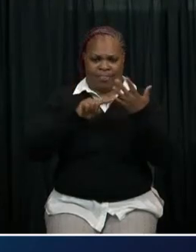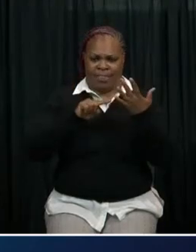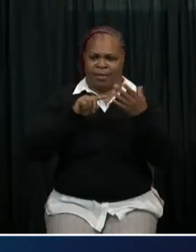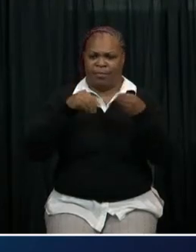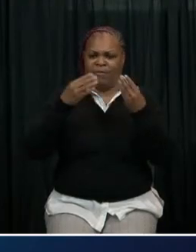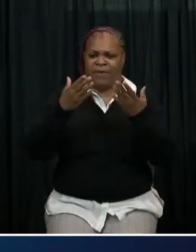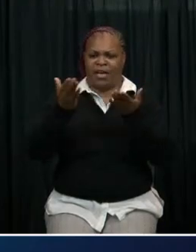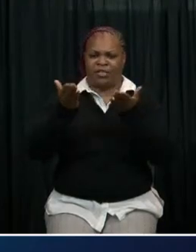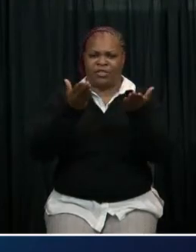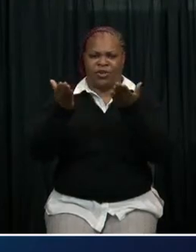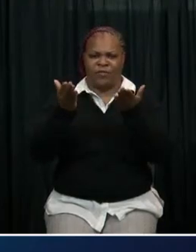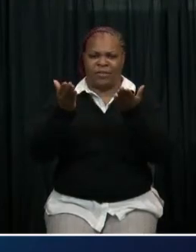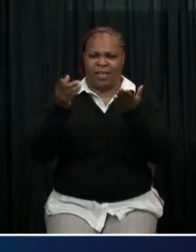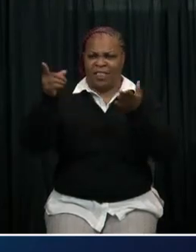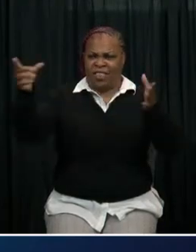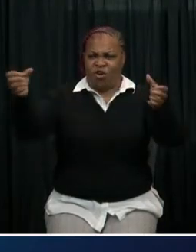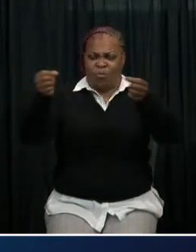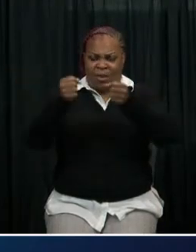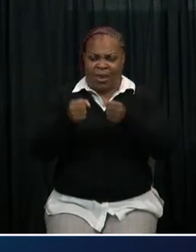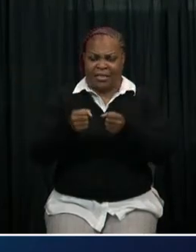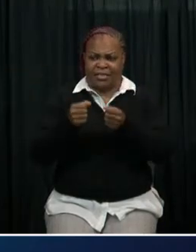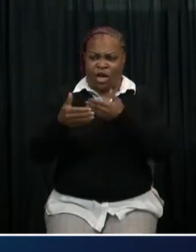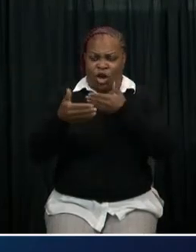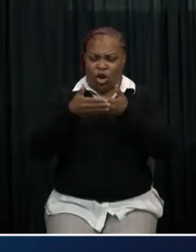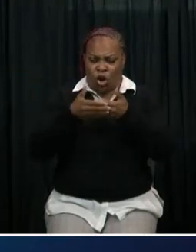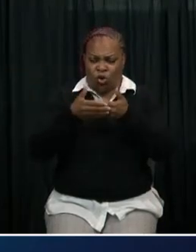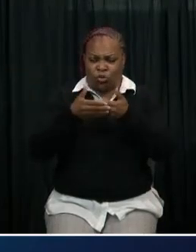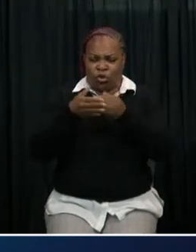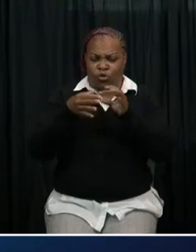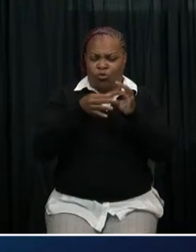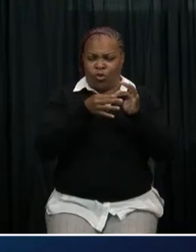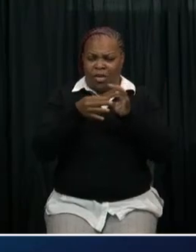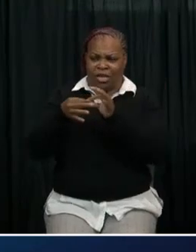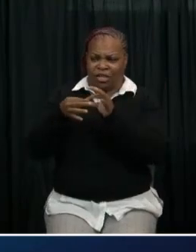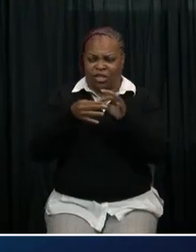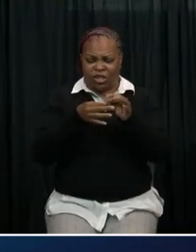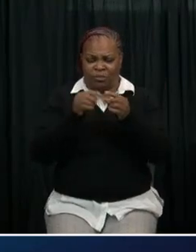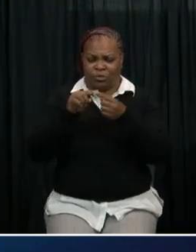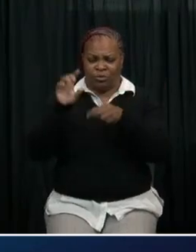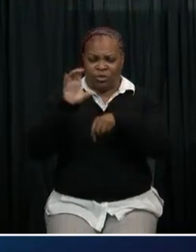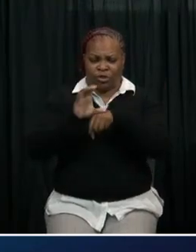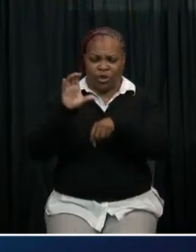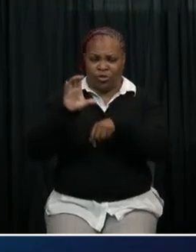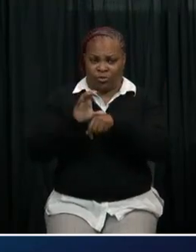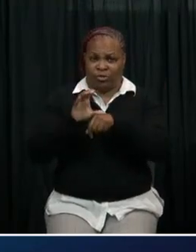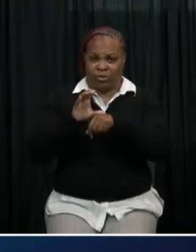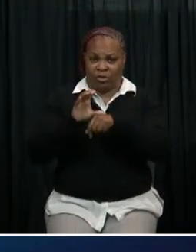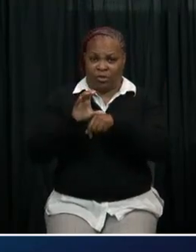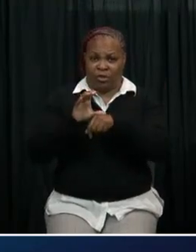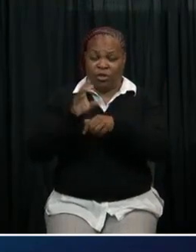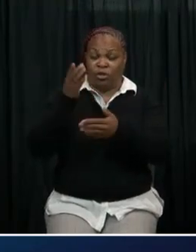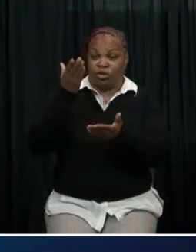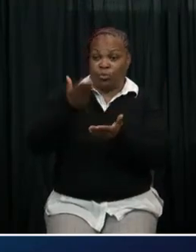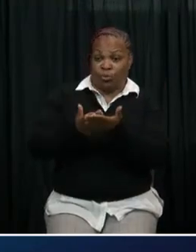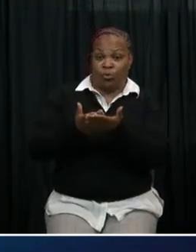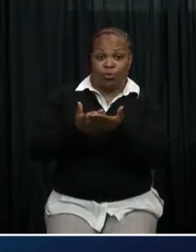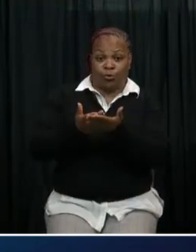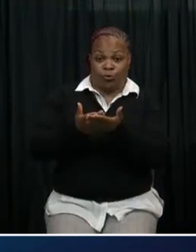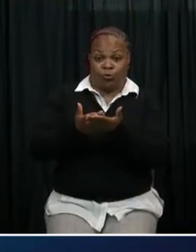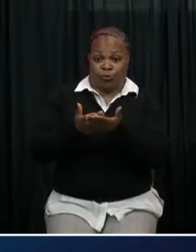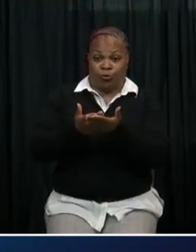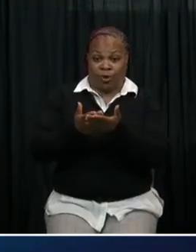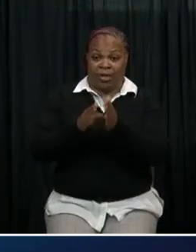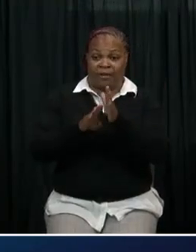been placed in close Christian relationship to His church. It is to prove His people and develop their